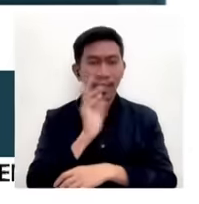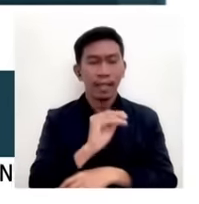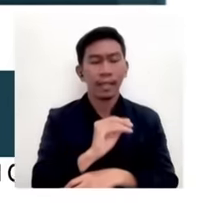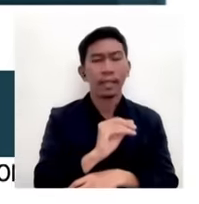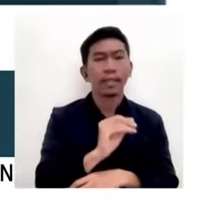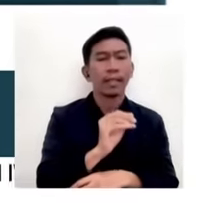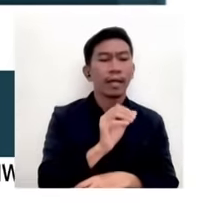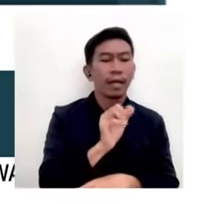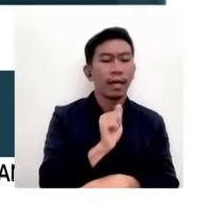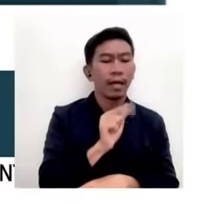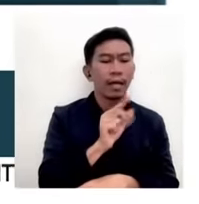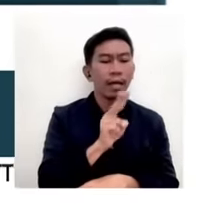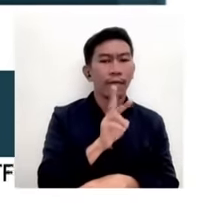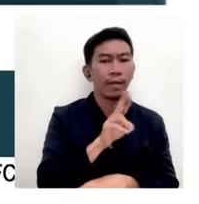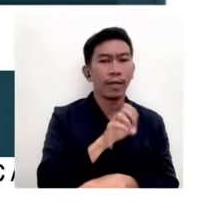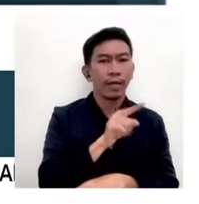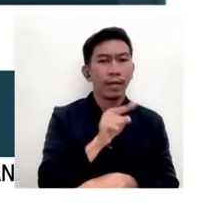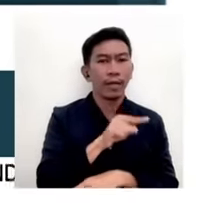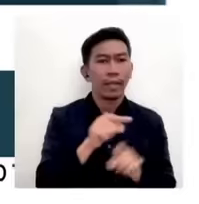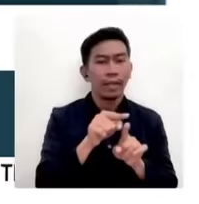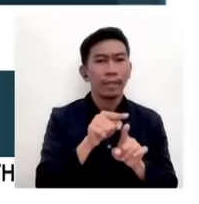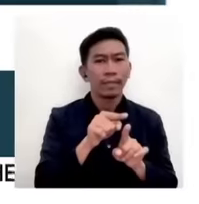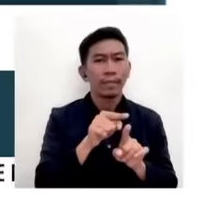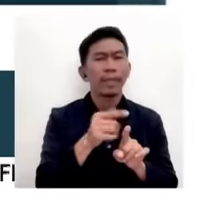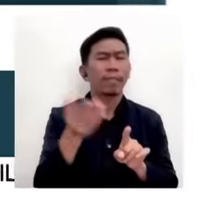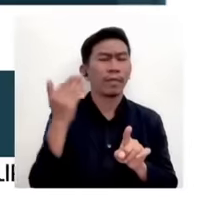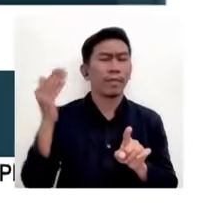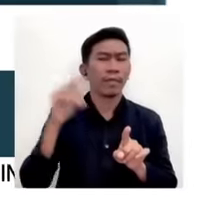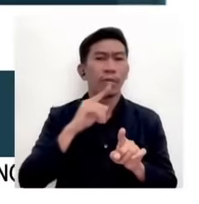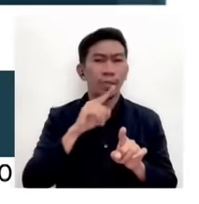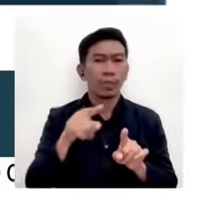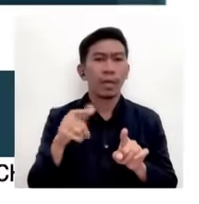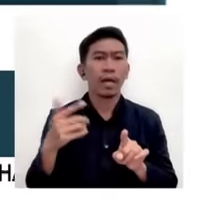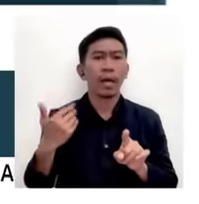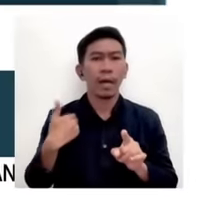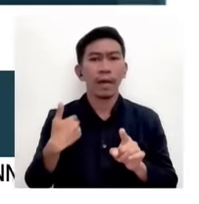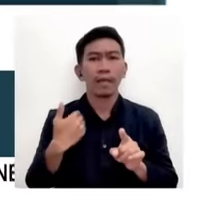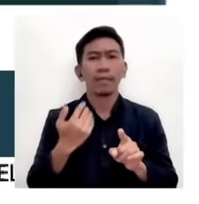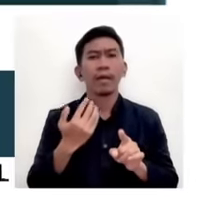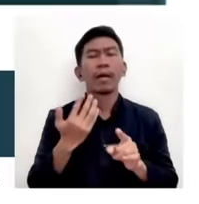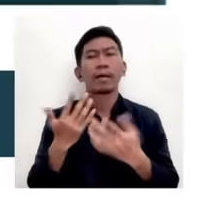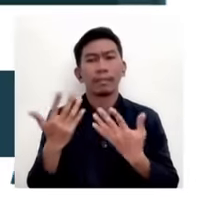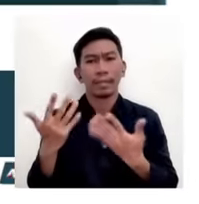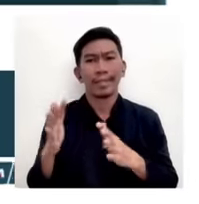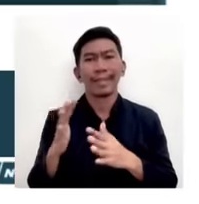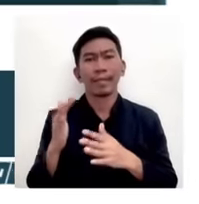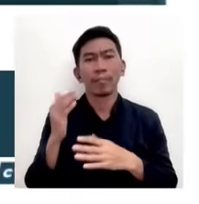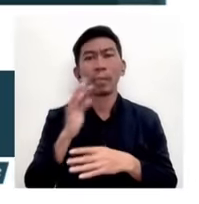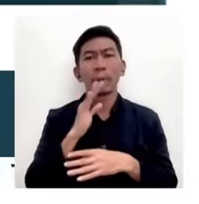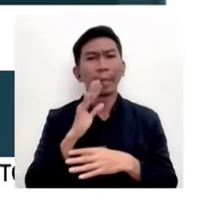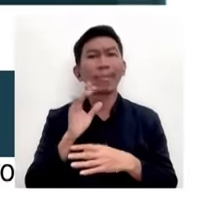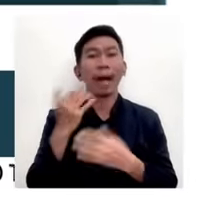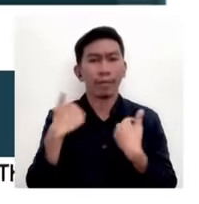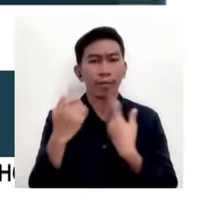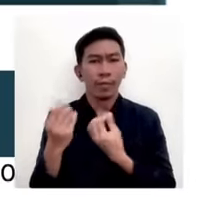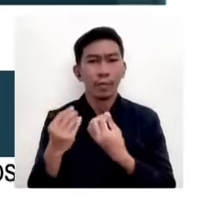their careers, you know, they have walked the talk. Alam din nila may problema yung constitution. Alam din nila may problema